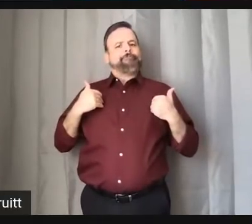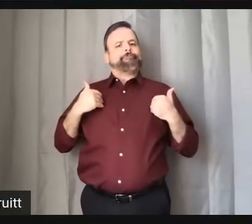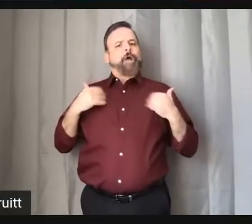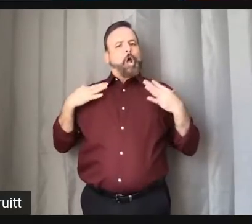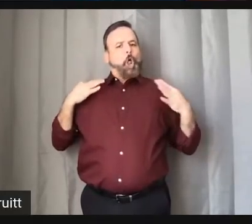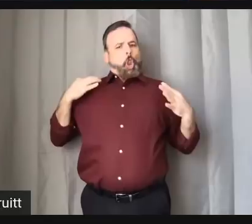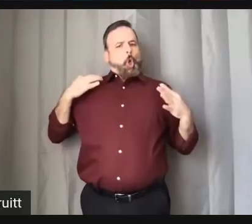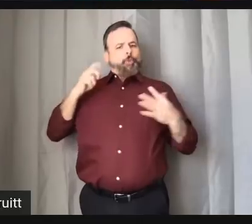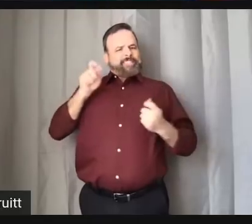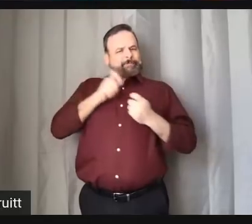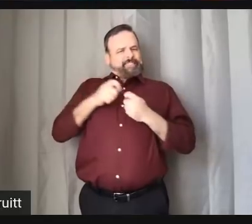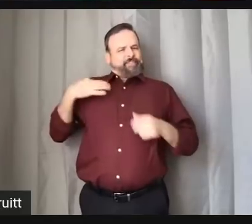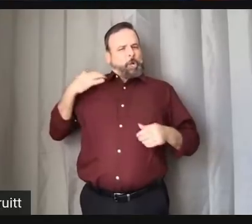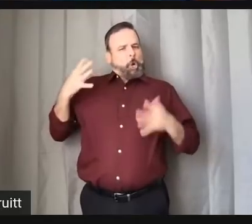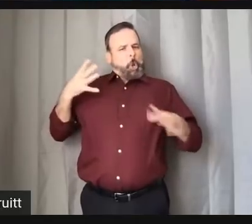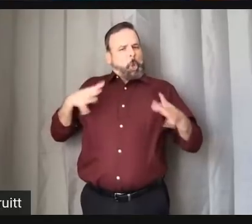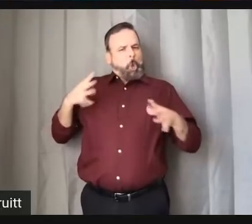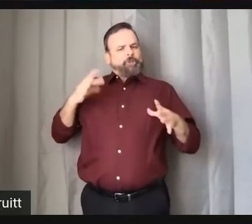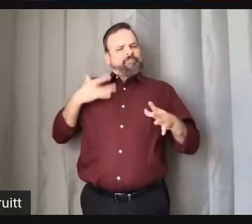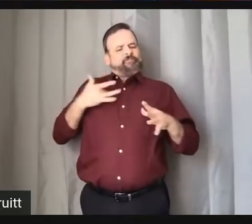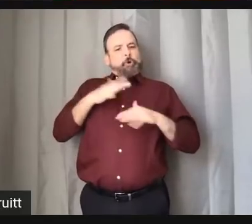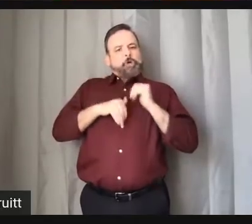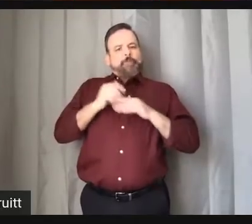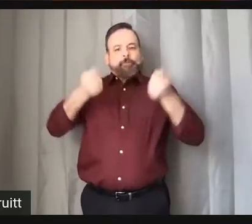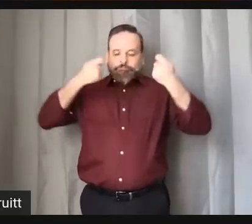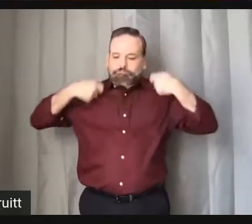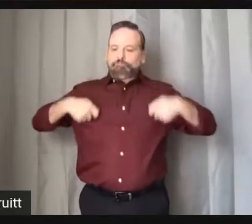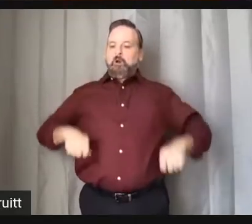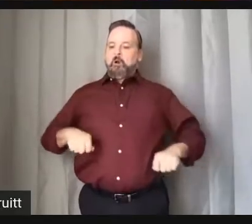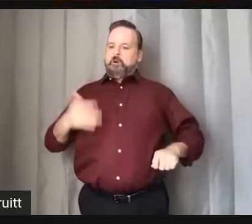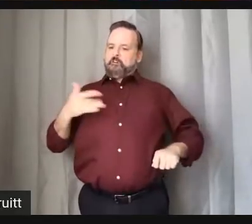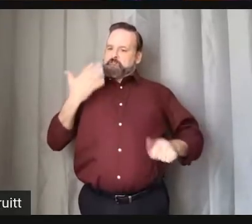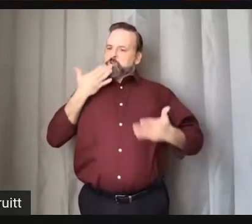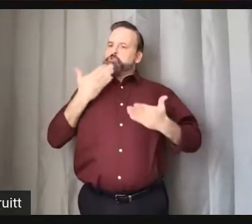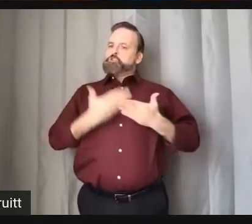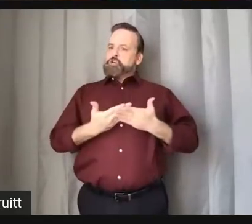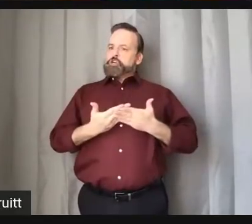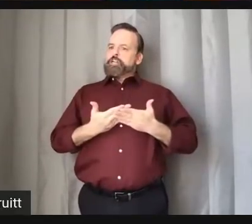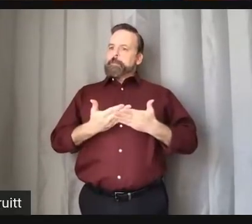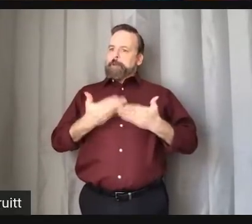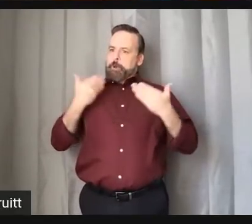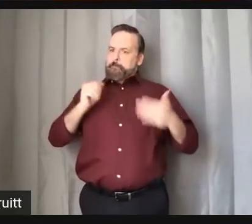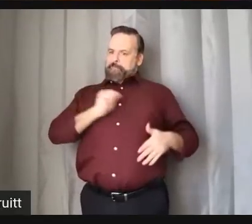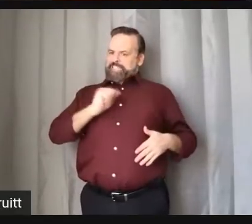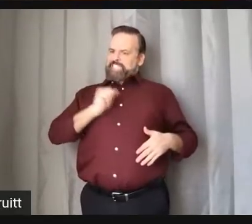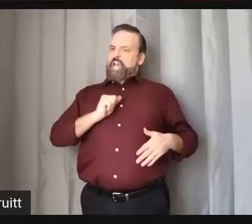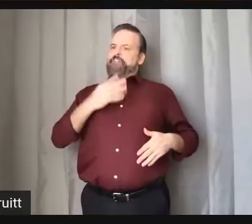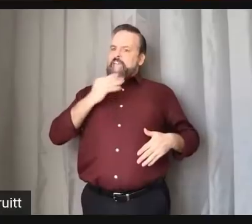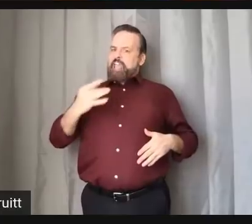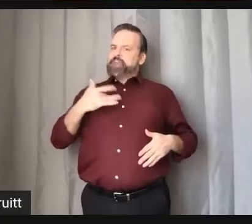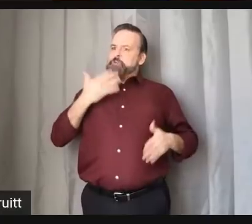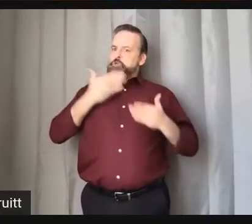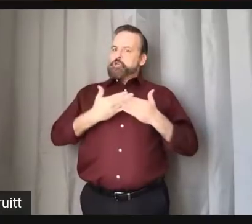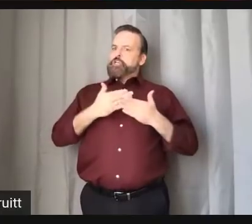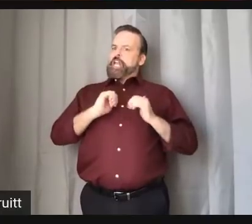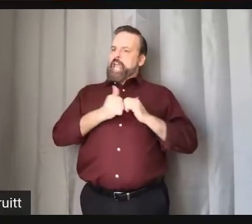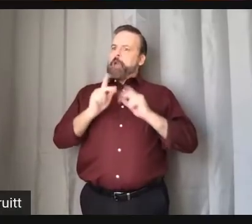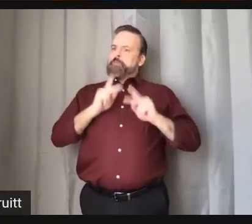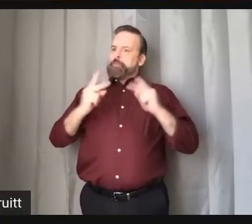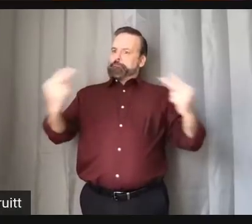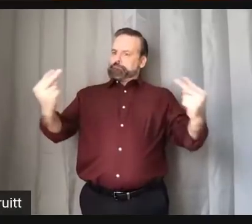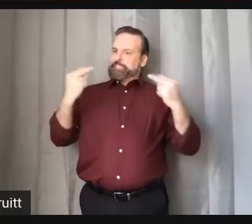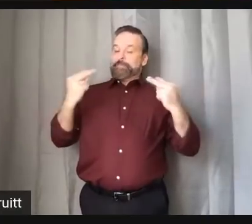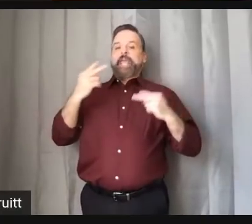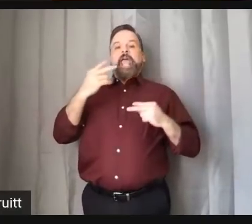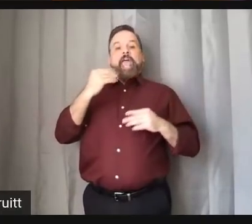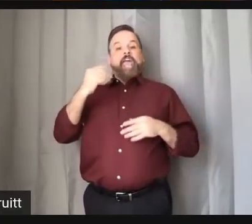that you wear. And it's just like, I feel good both about myself and about how others see me right now. And that for Tristan was his